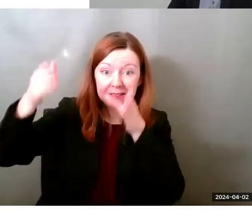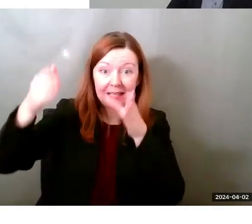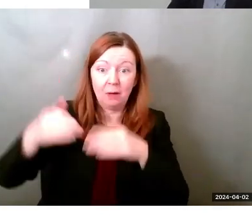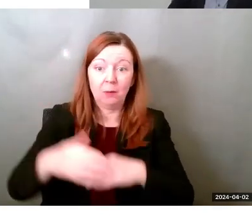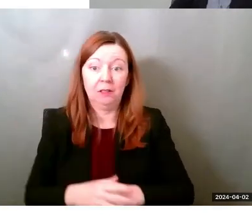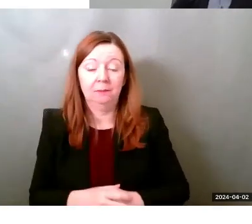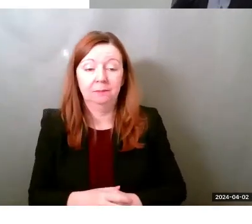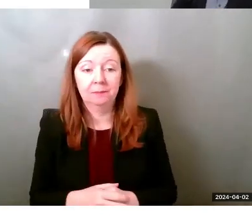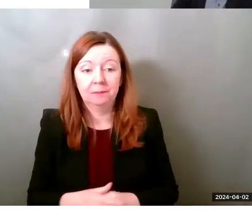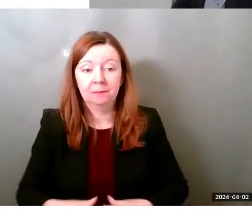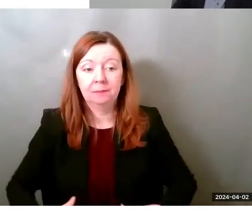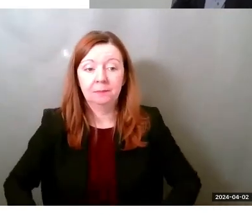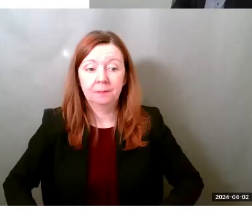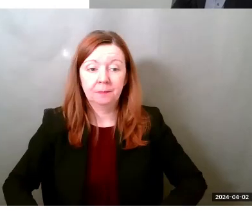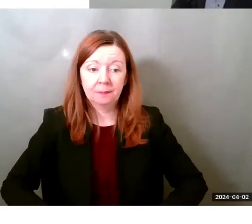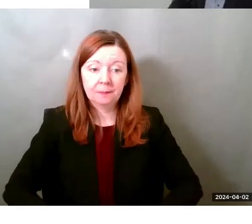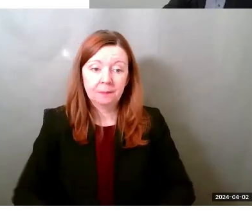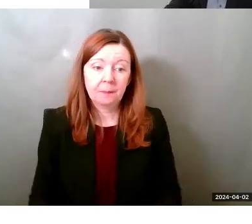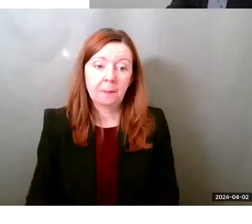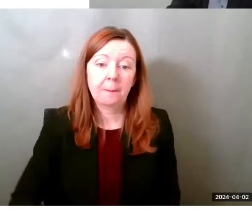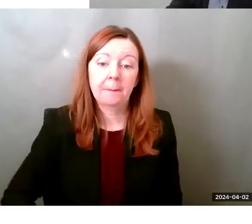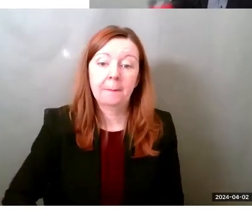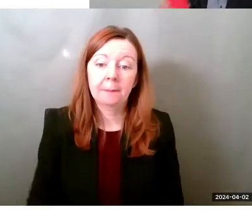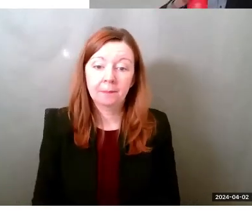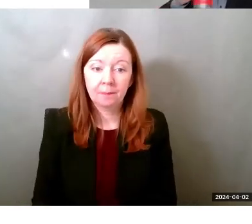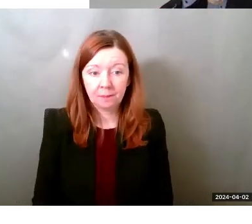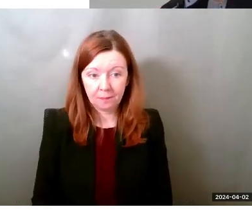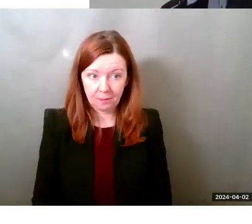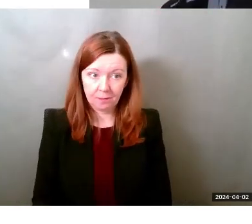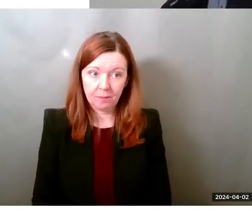possible. Next slide, please.